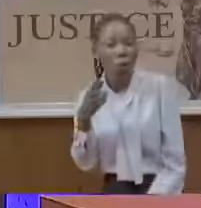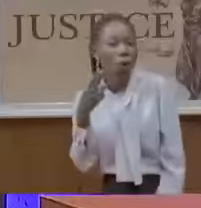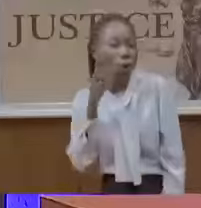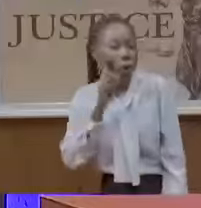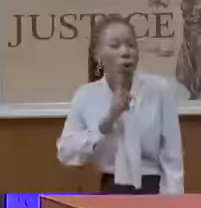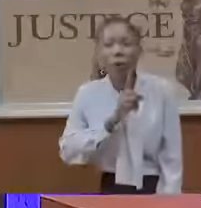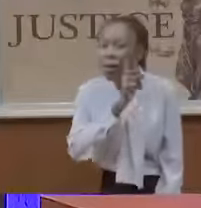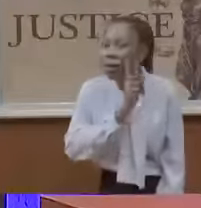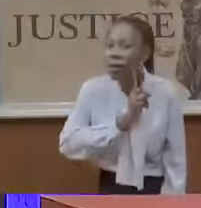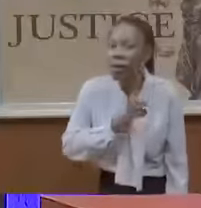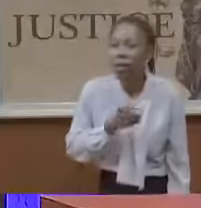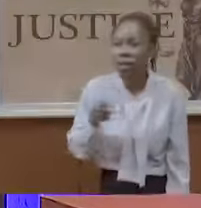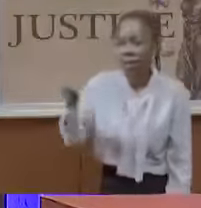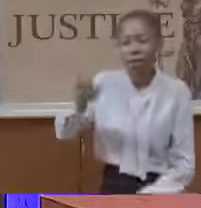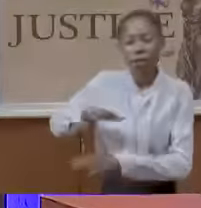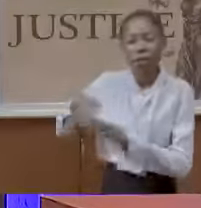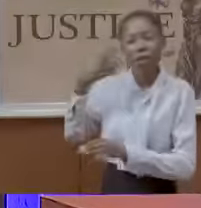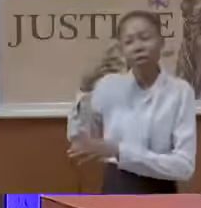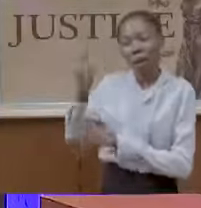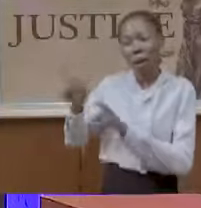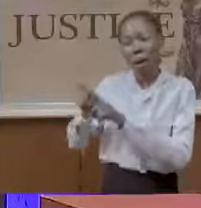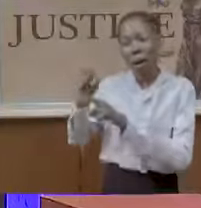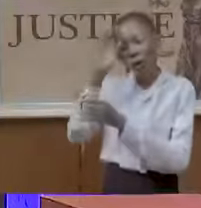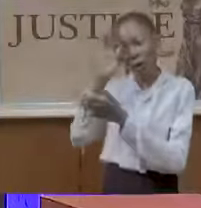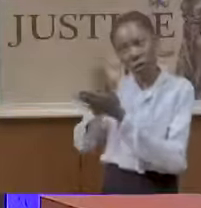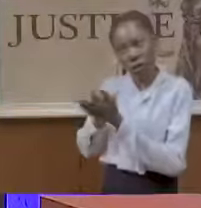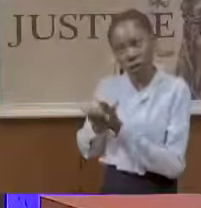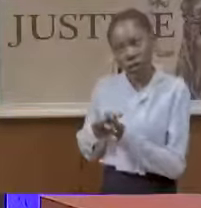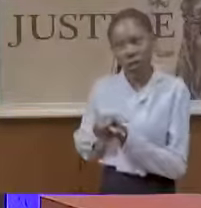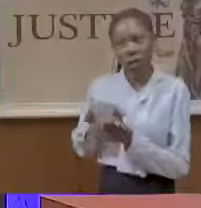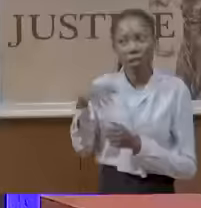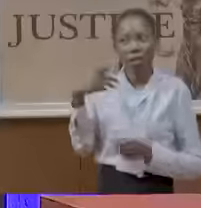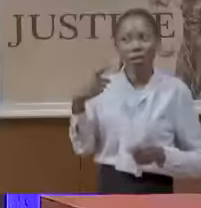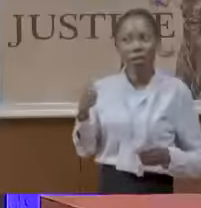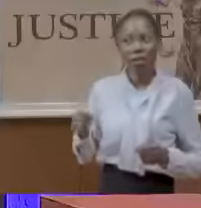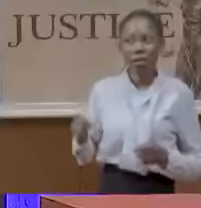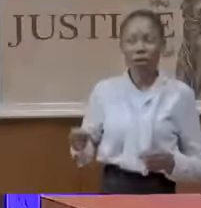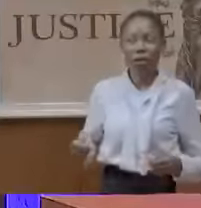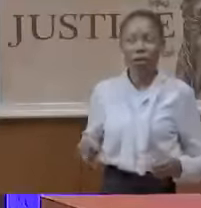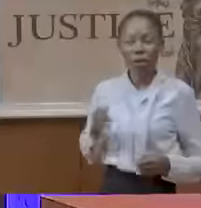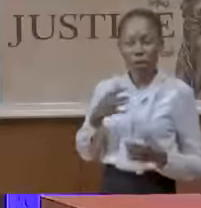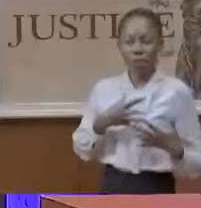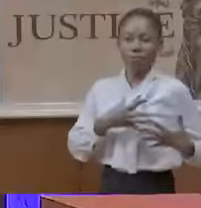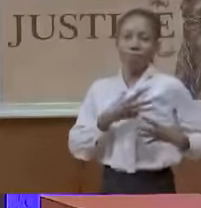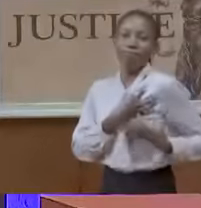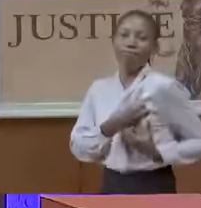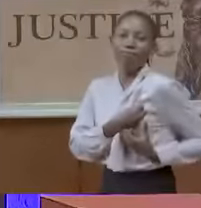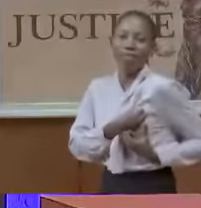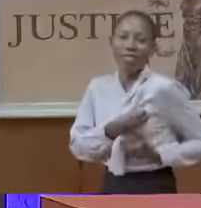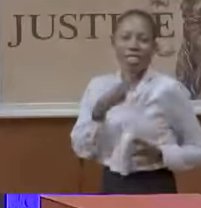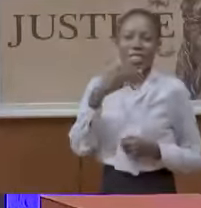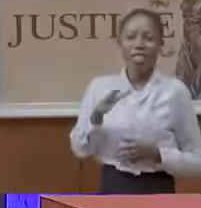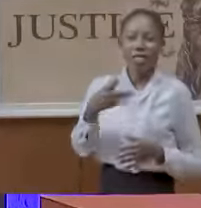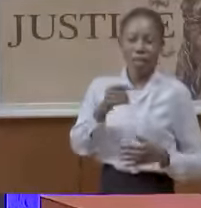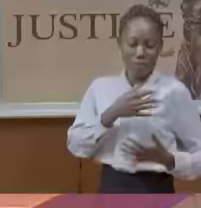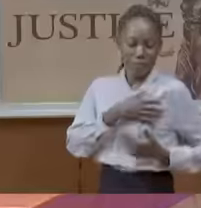even, because she doesn't see me as a husband. She told me that maybe she got him. The man just opened and grabbed, he said, my own, your local cocoa said, she grabbed her